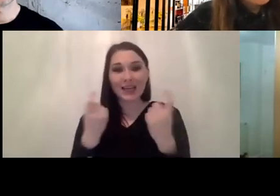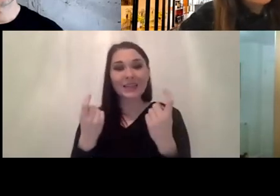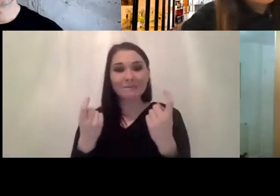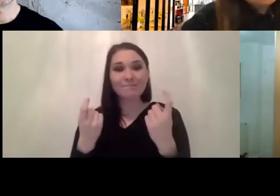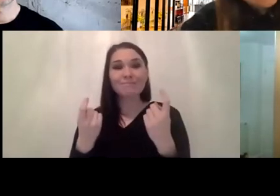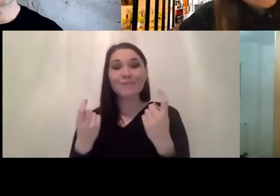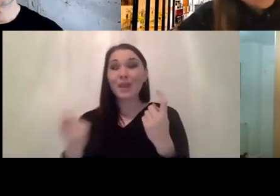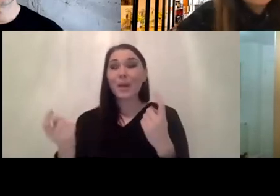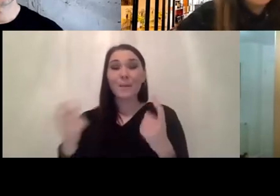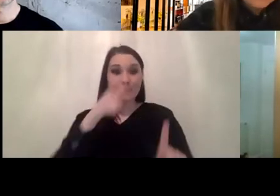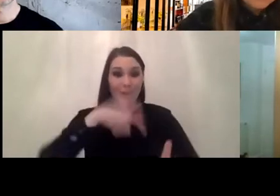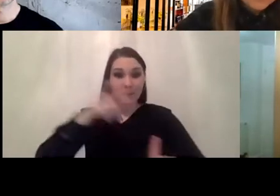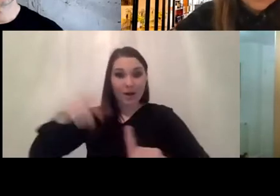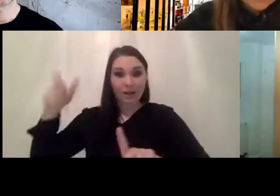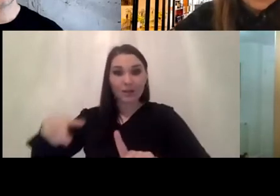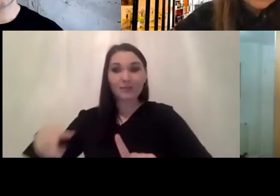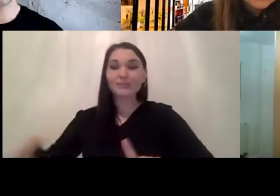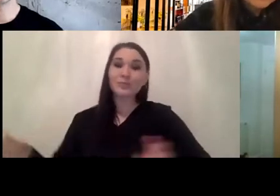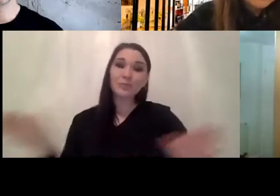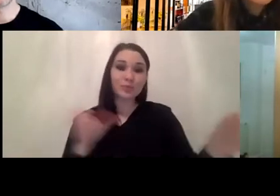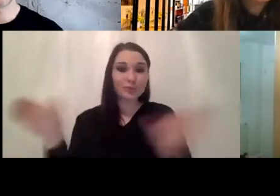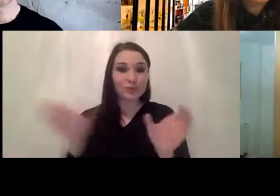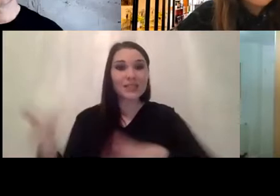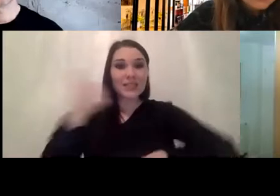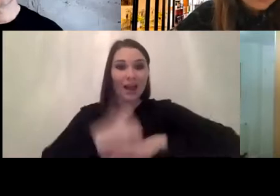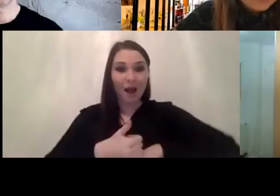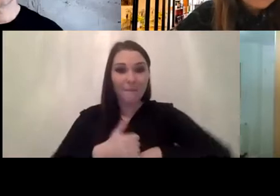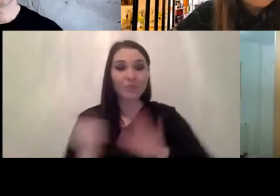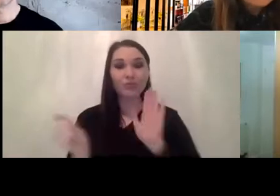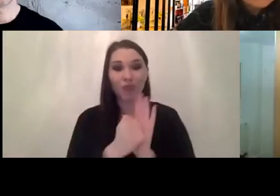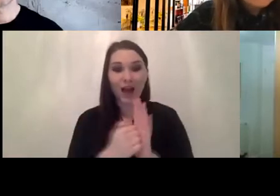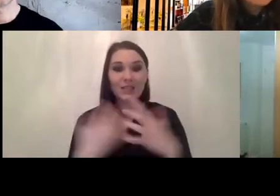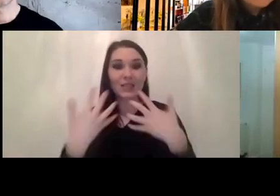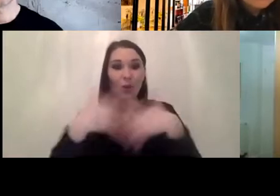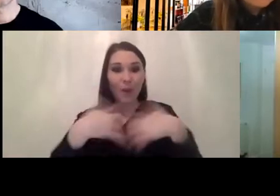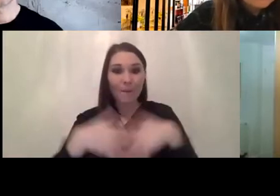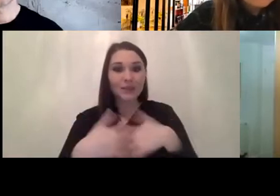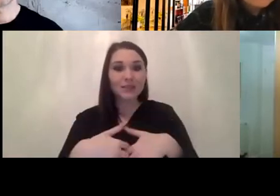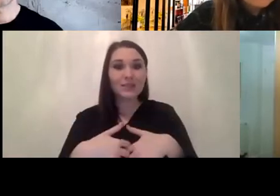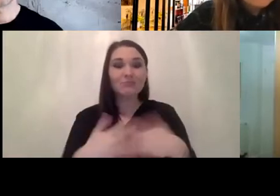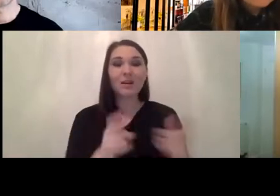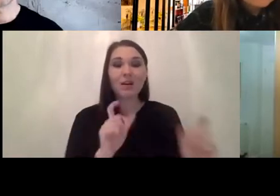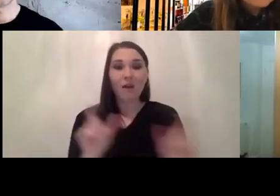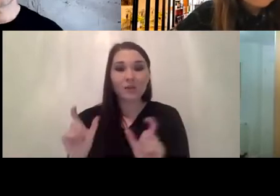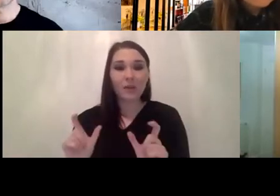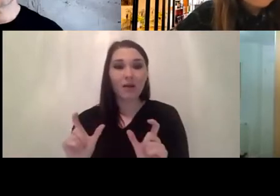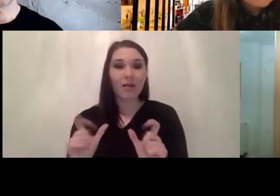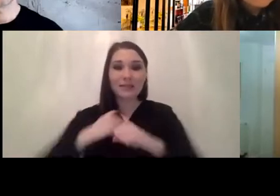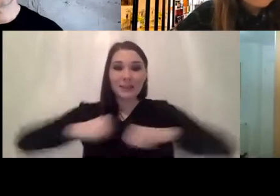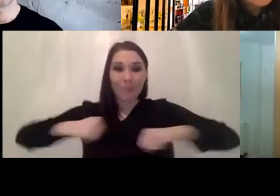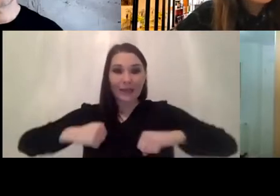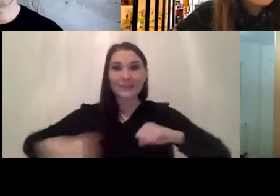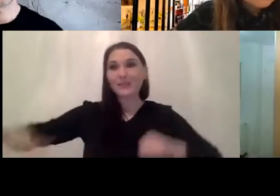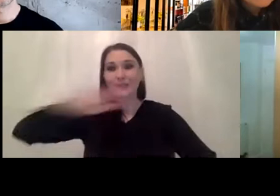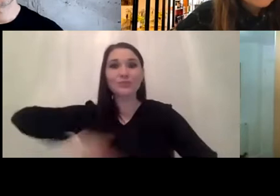people set up so they had obviously the right equipment, the right staff to be comfortable, have a space at home to work